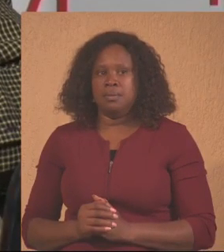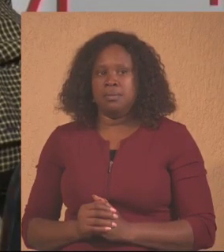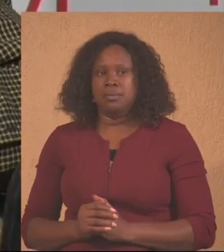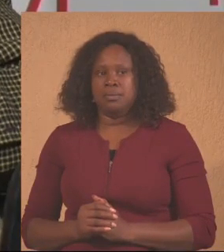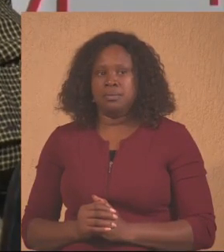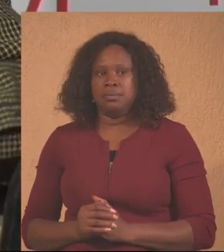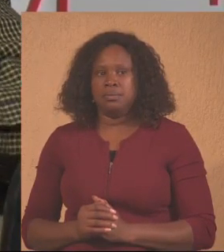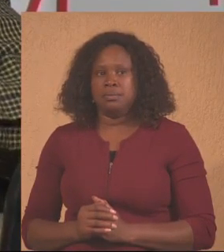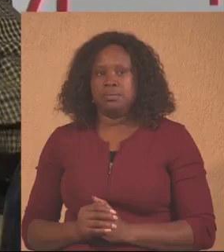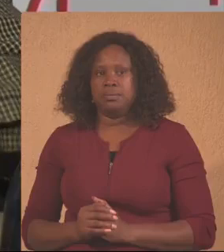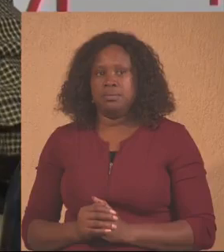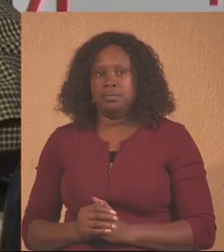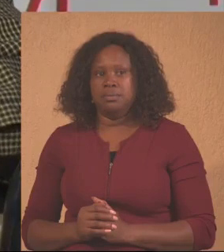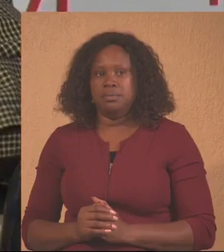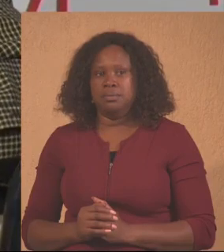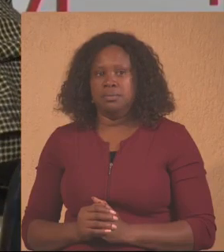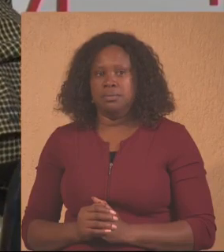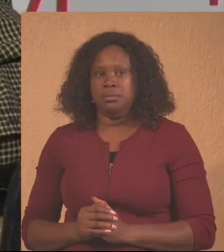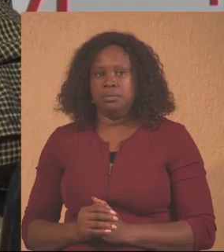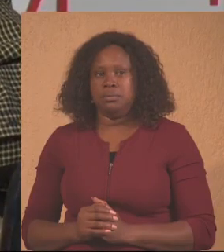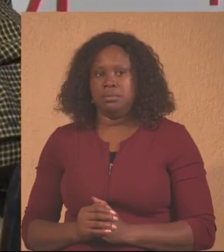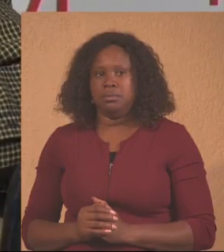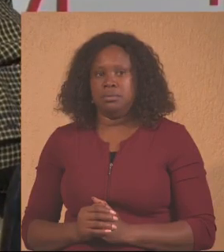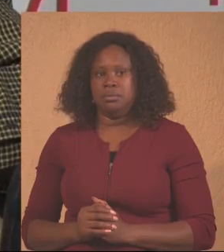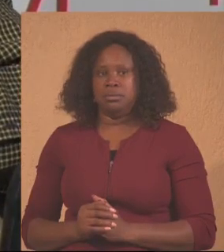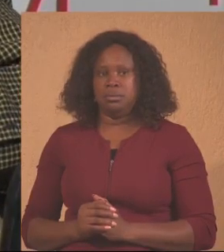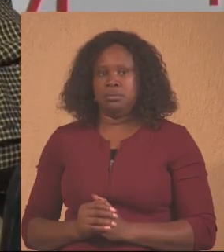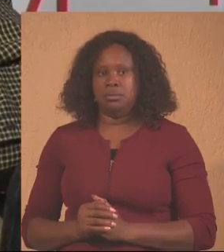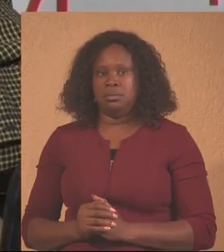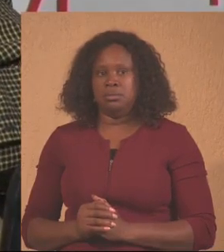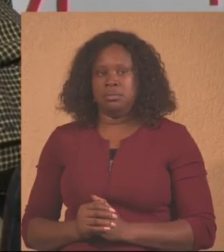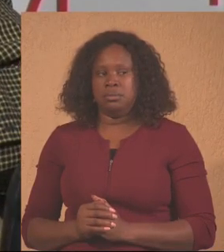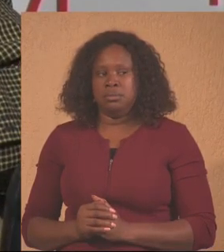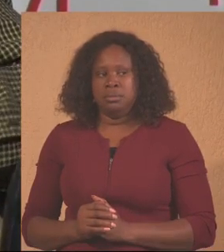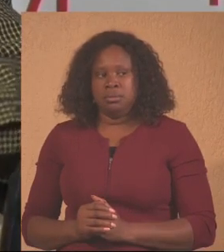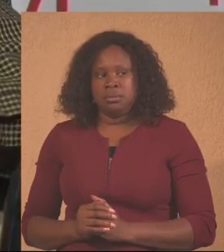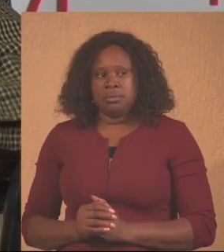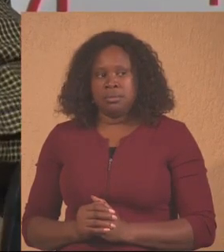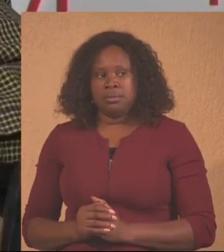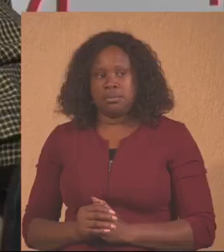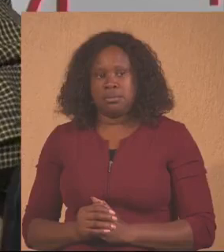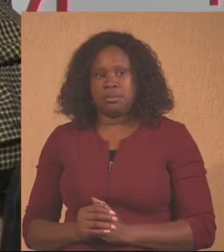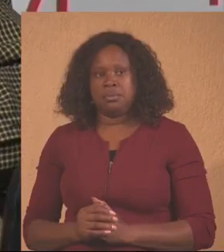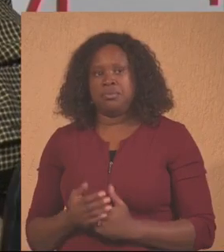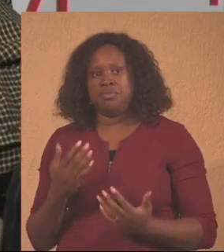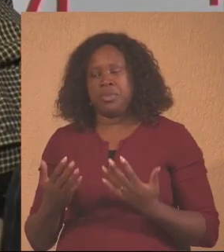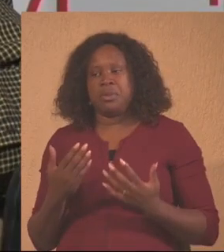What's this person's habit? Maybe he's going for a gym, it's a team of